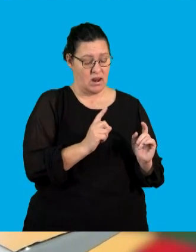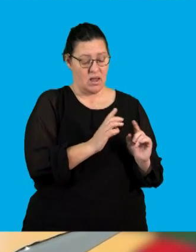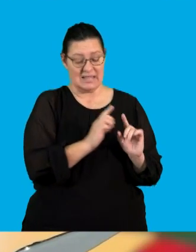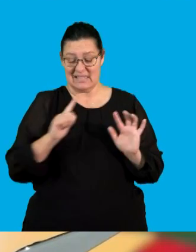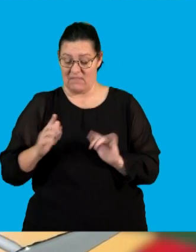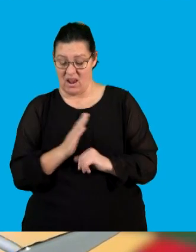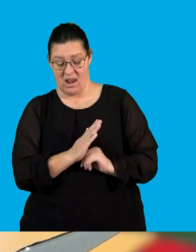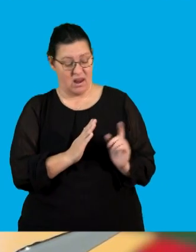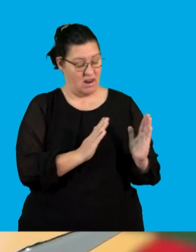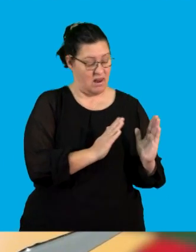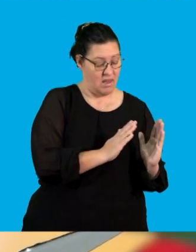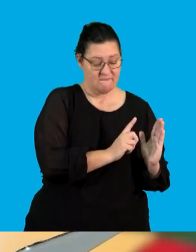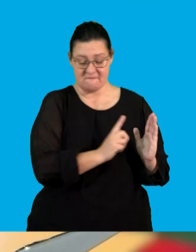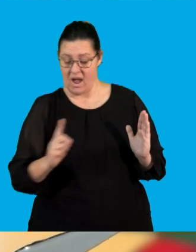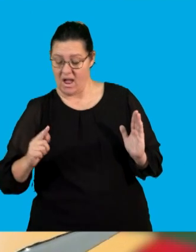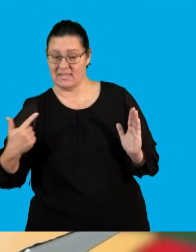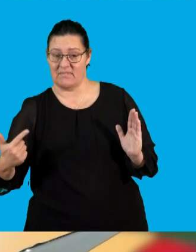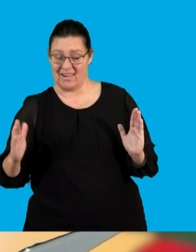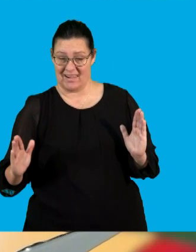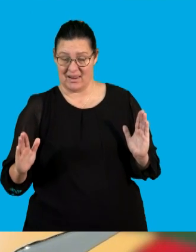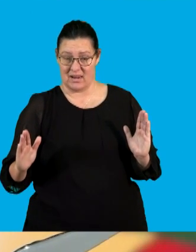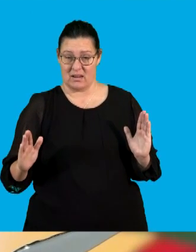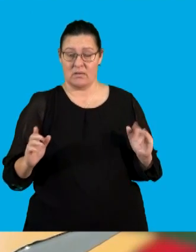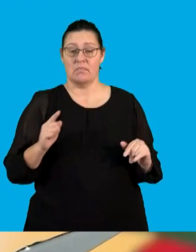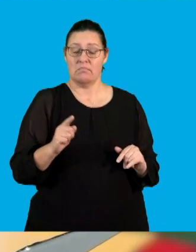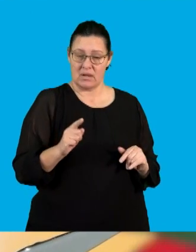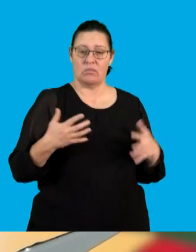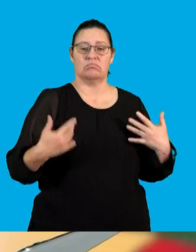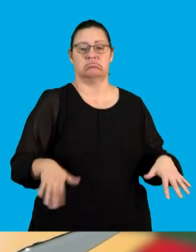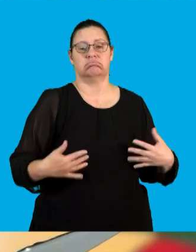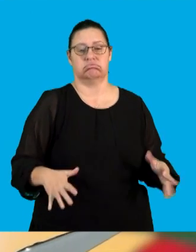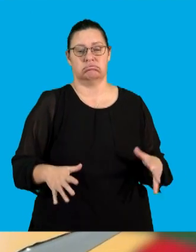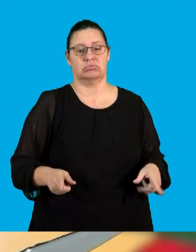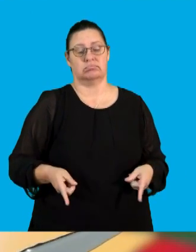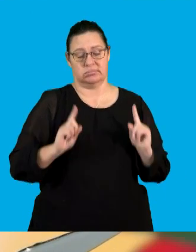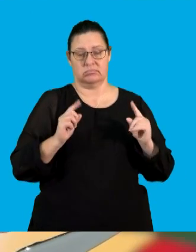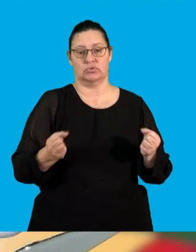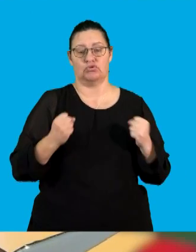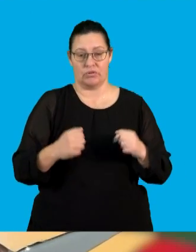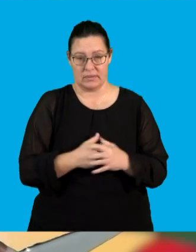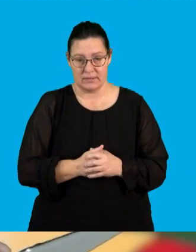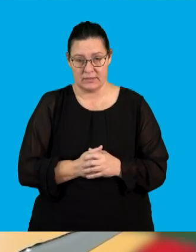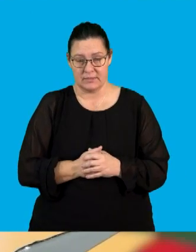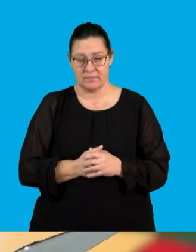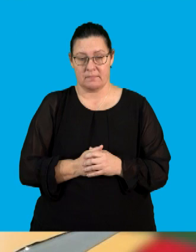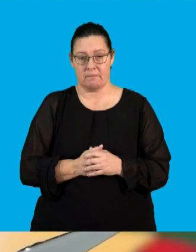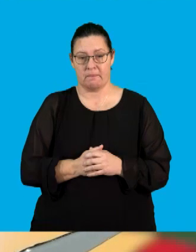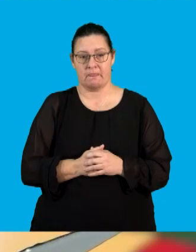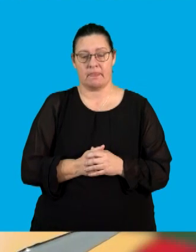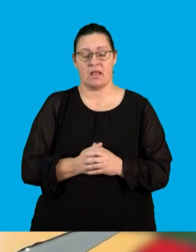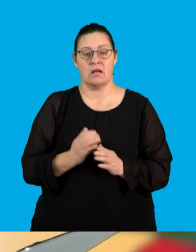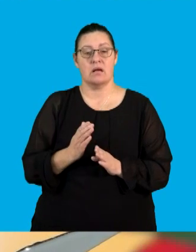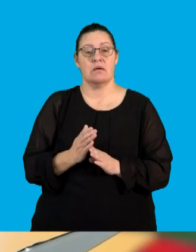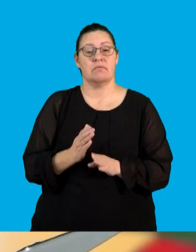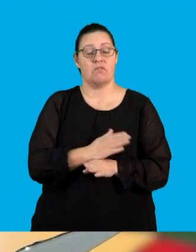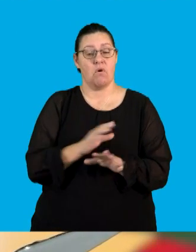the pH of this particular acid, it is very, very strong. So learners, before now we